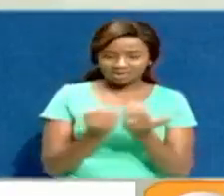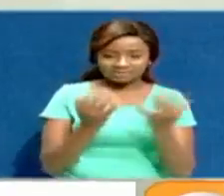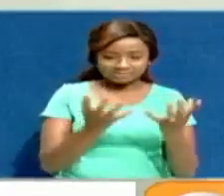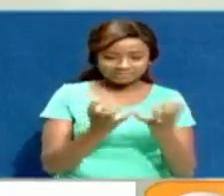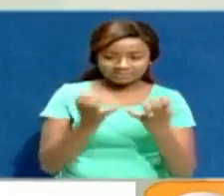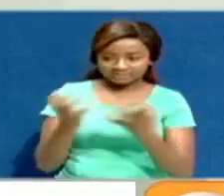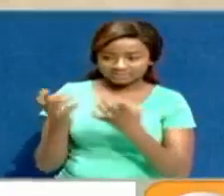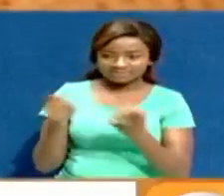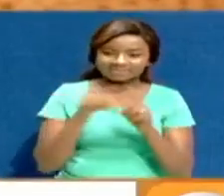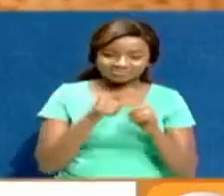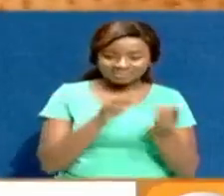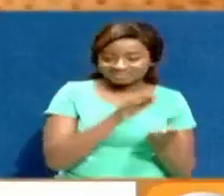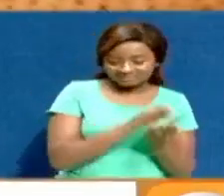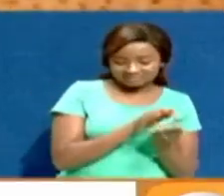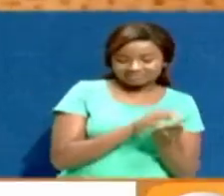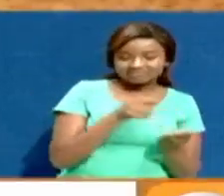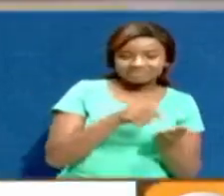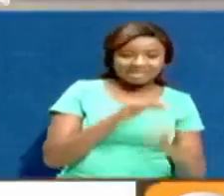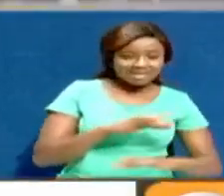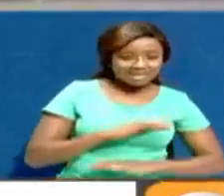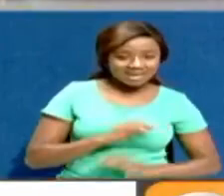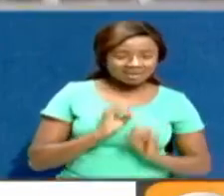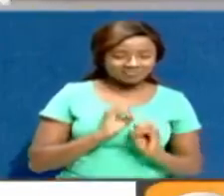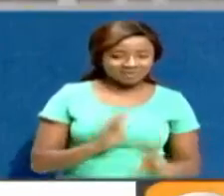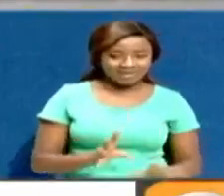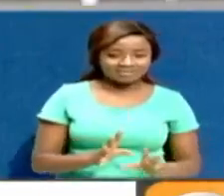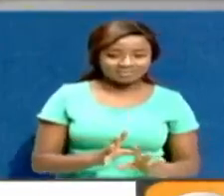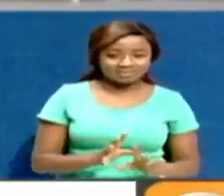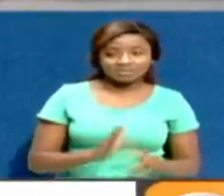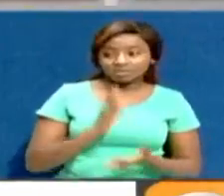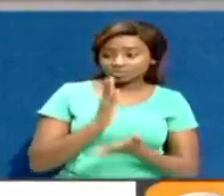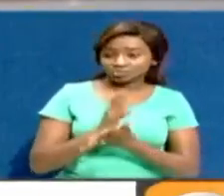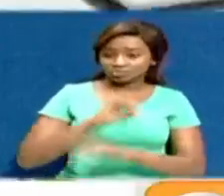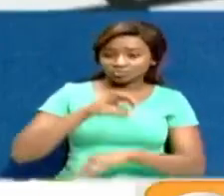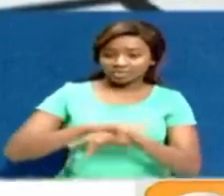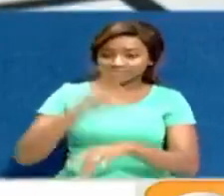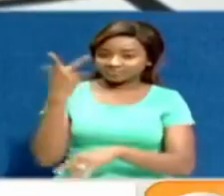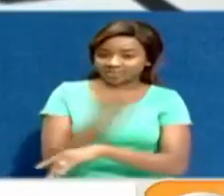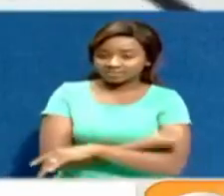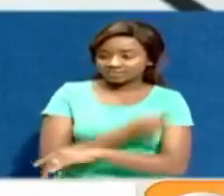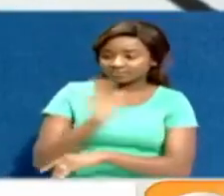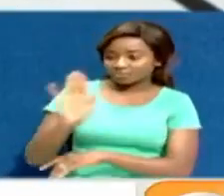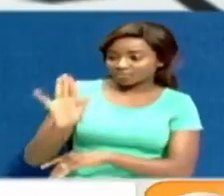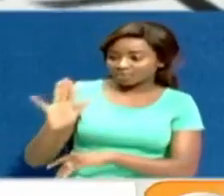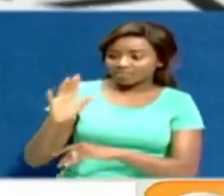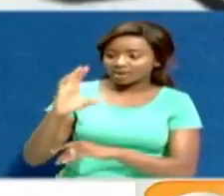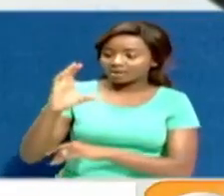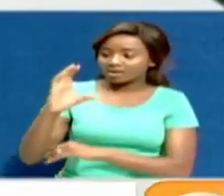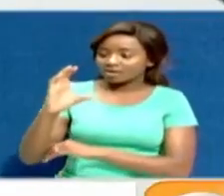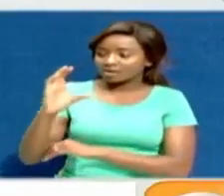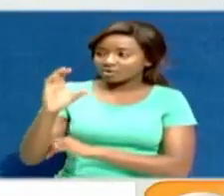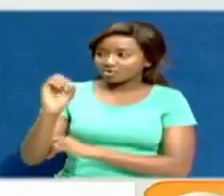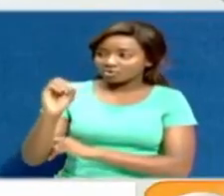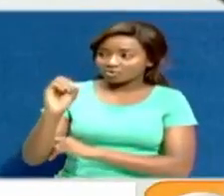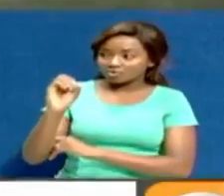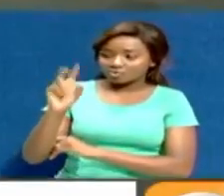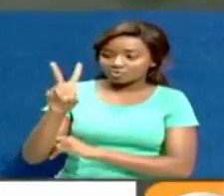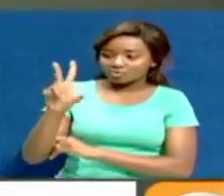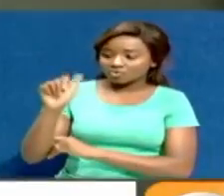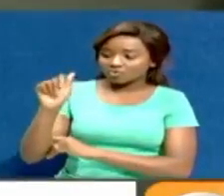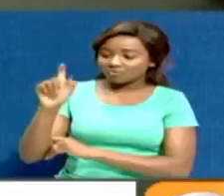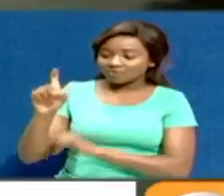of adequate stocks, the government, besides securing vaccines from the COVAX facility, is also sourcing through the Africa